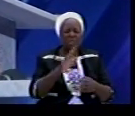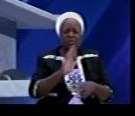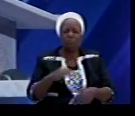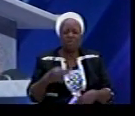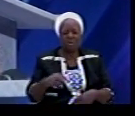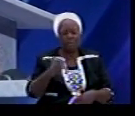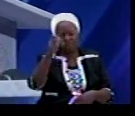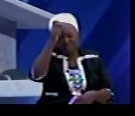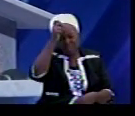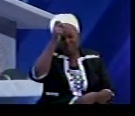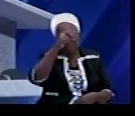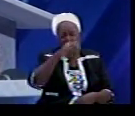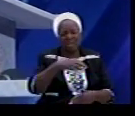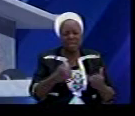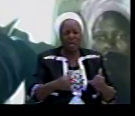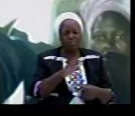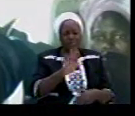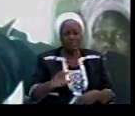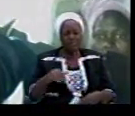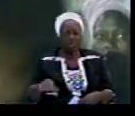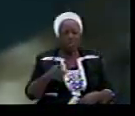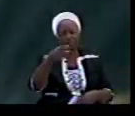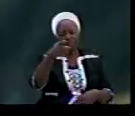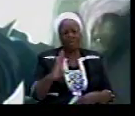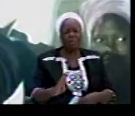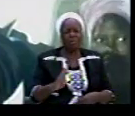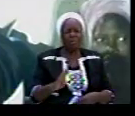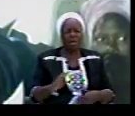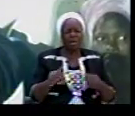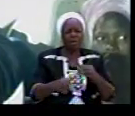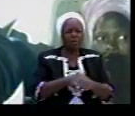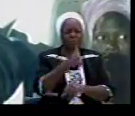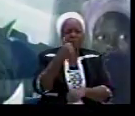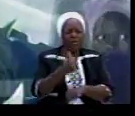now children of God. Confirm it, O